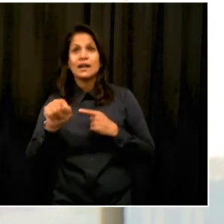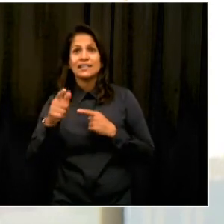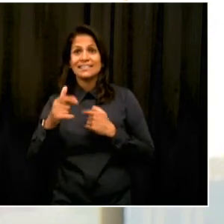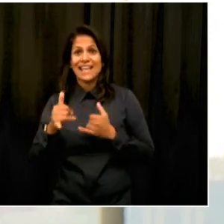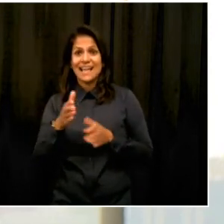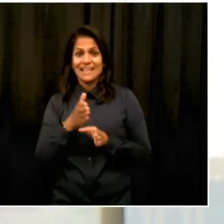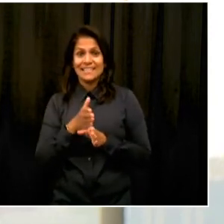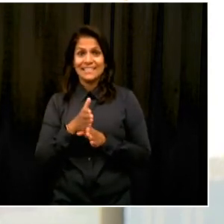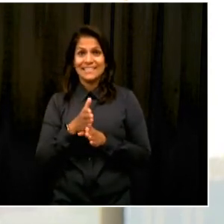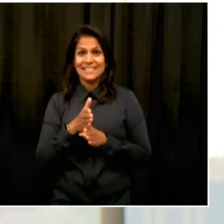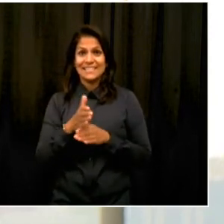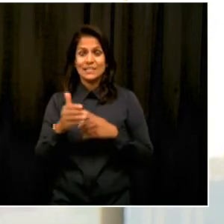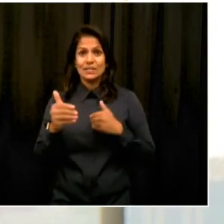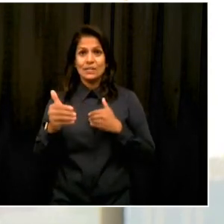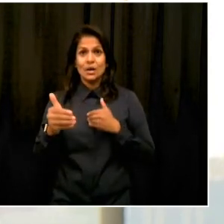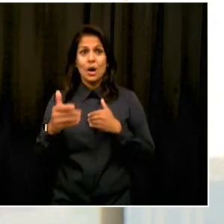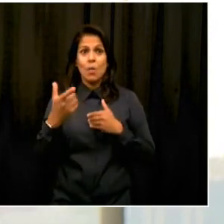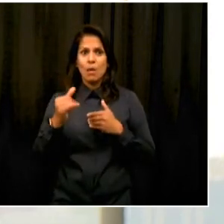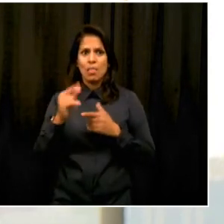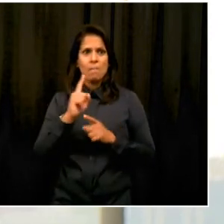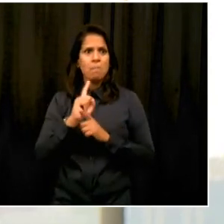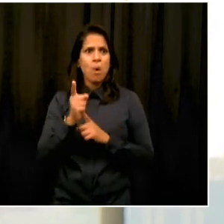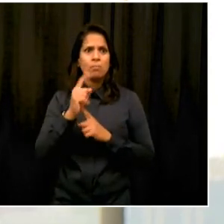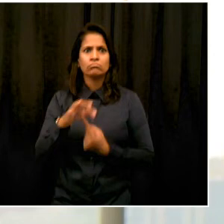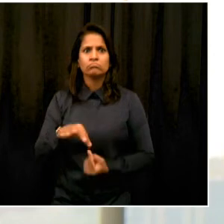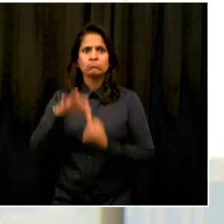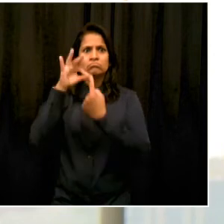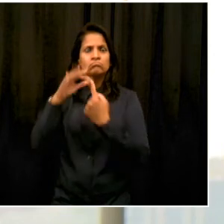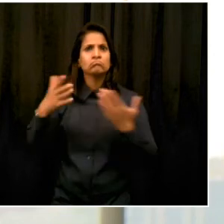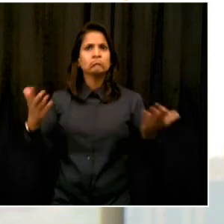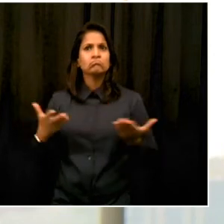Sometimes in the middle of history, it's hard to see it.